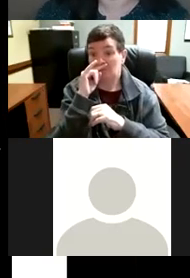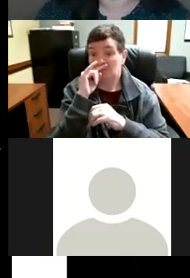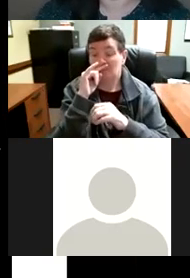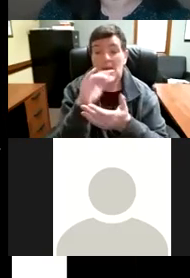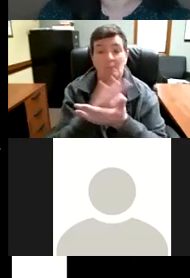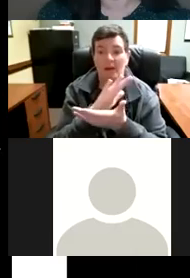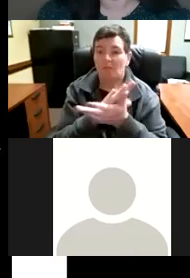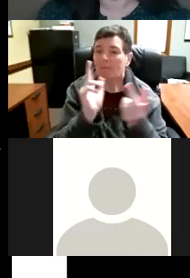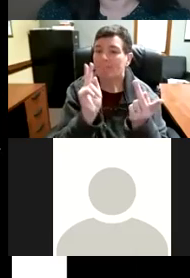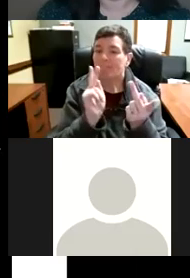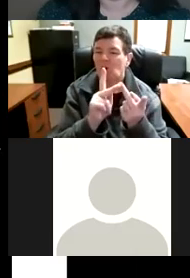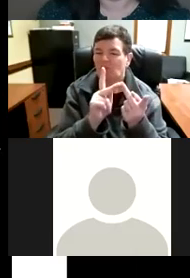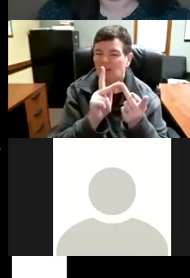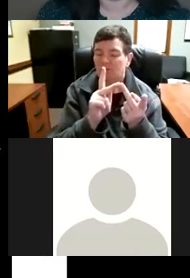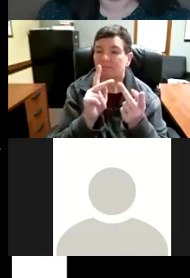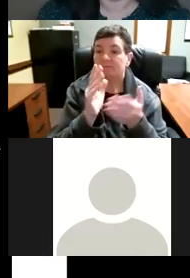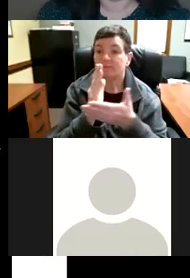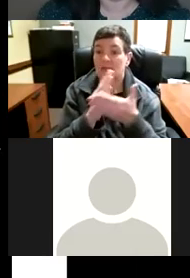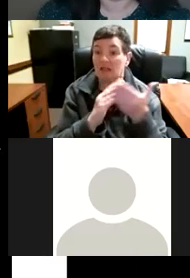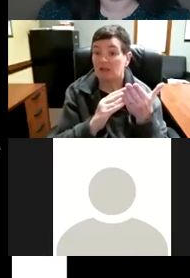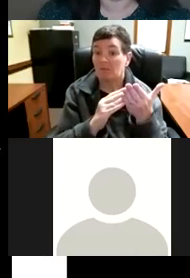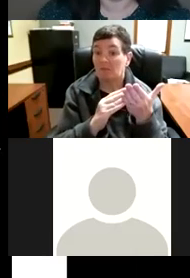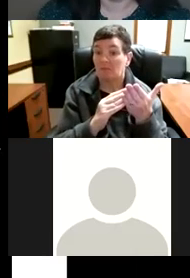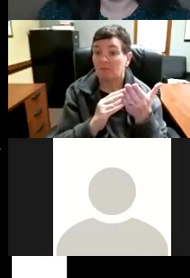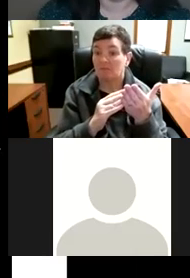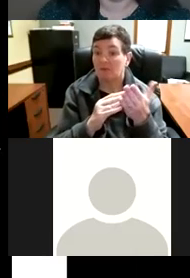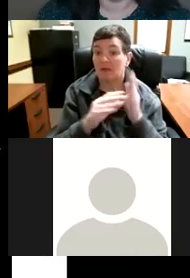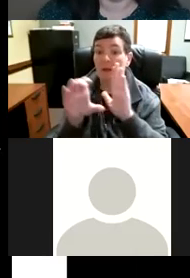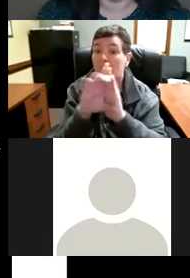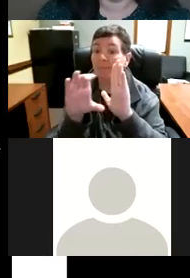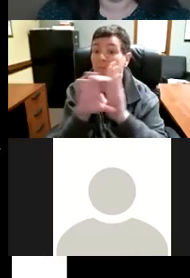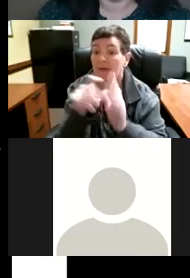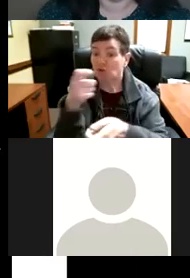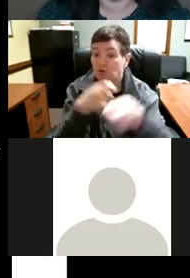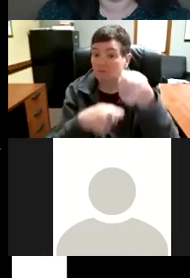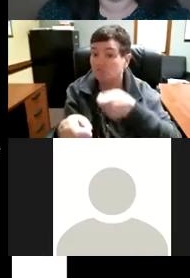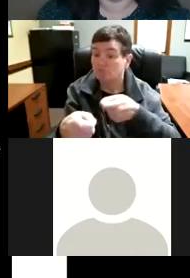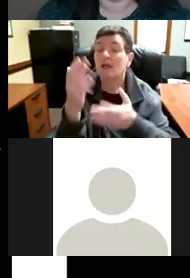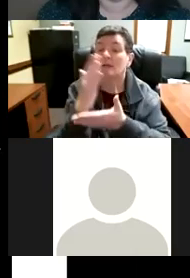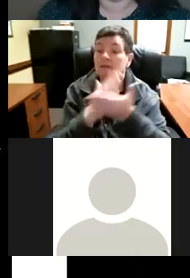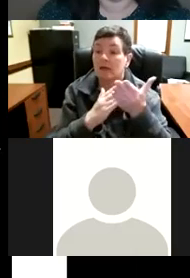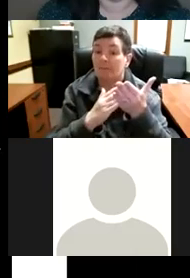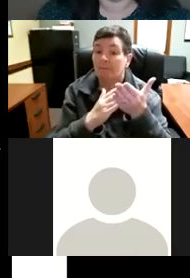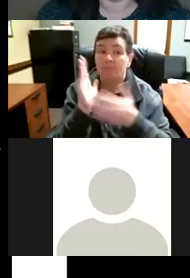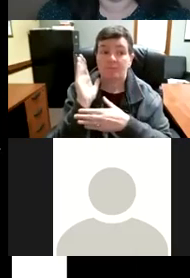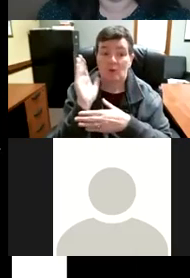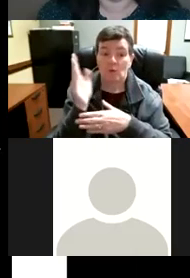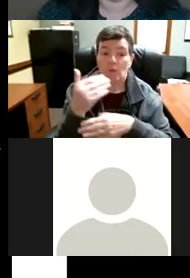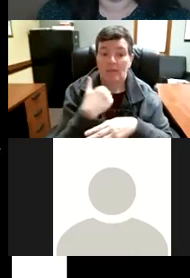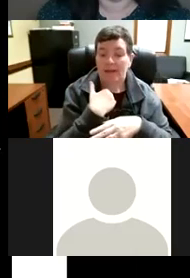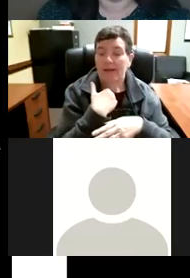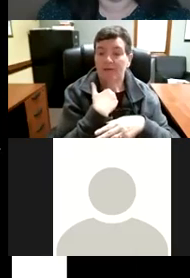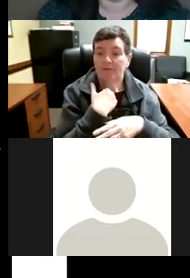is going to be most effective for them. Some of them it's going to be a picture exchange system, and some of them it's going to be